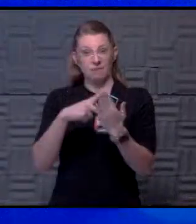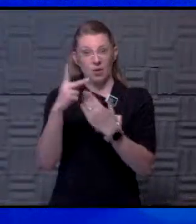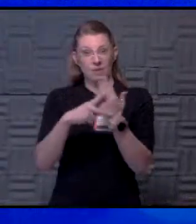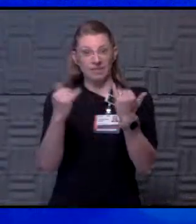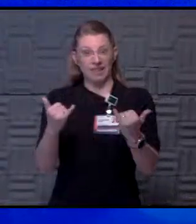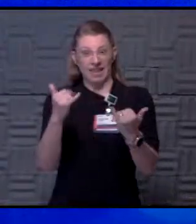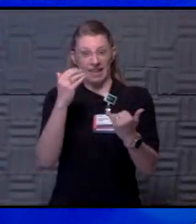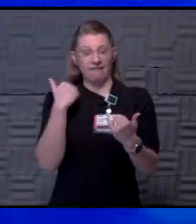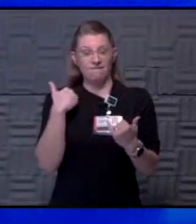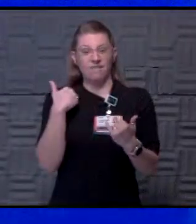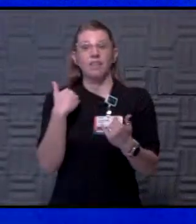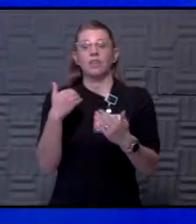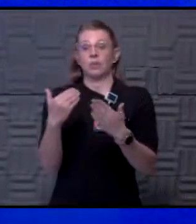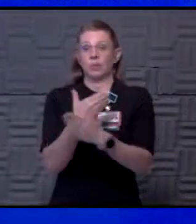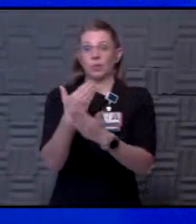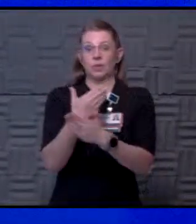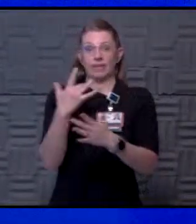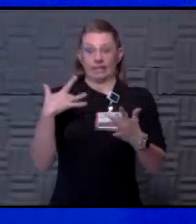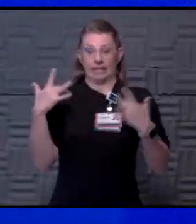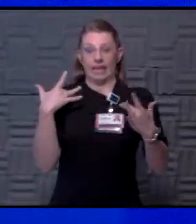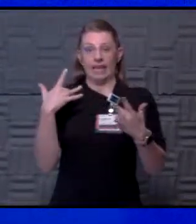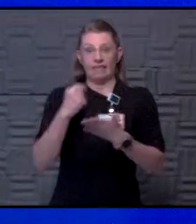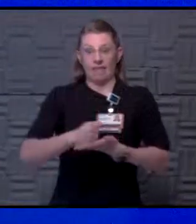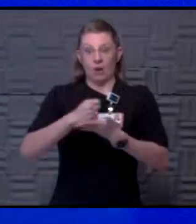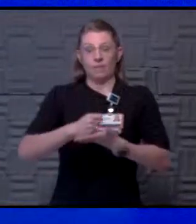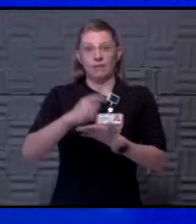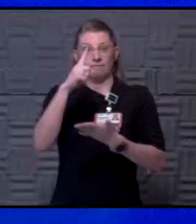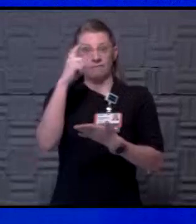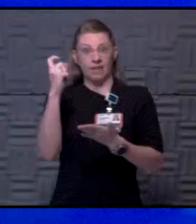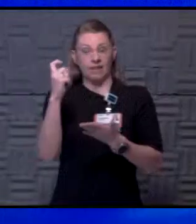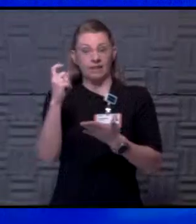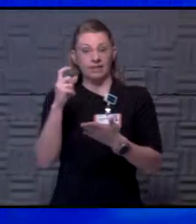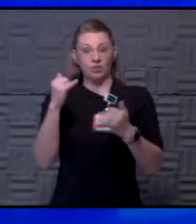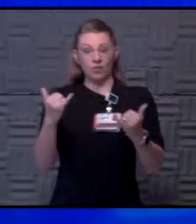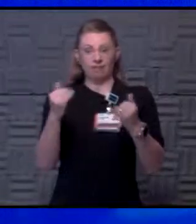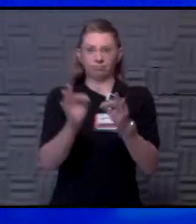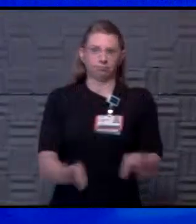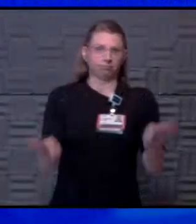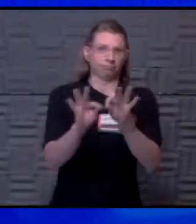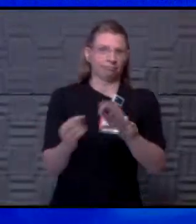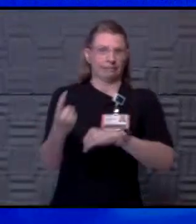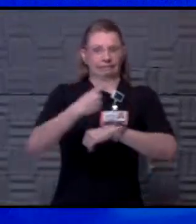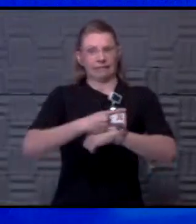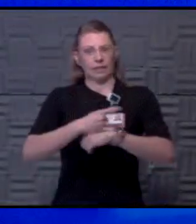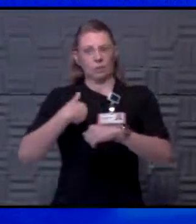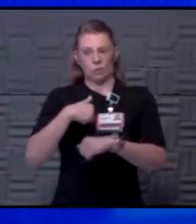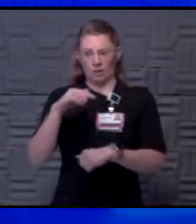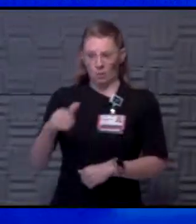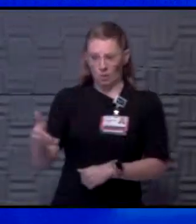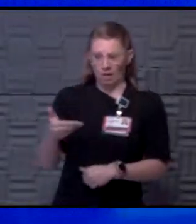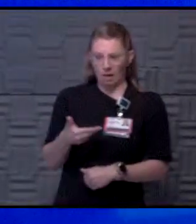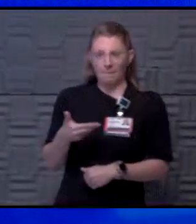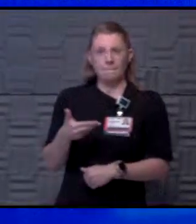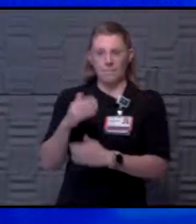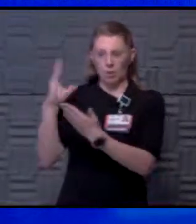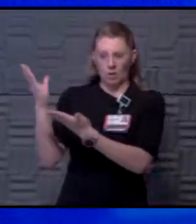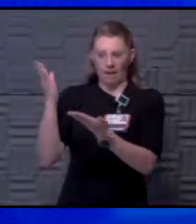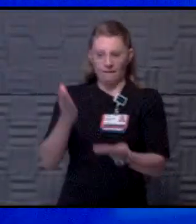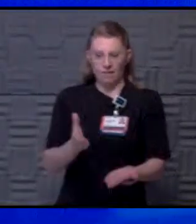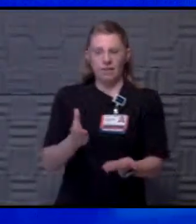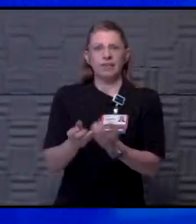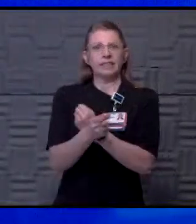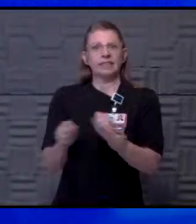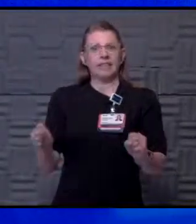today where we're going to talk about some really new exciting therapies because today is a milestone on our campus as we welcome the arrival of a